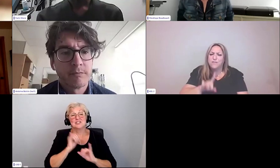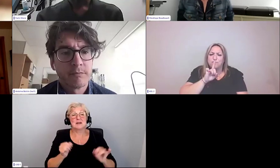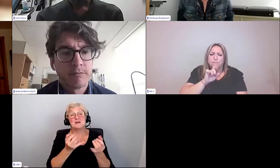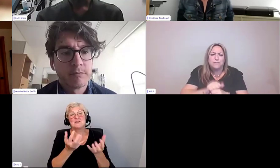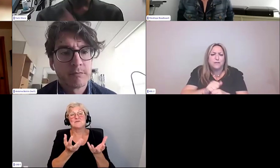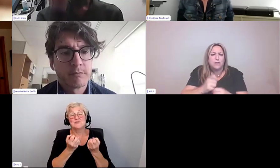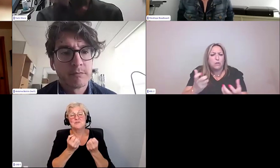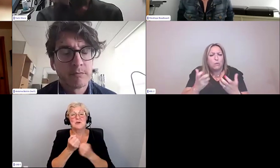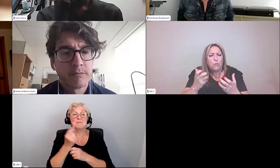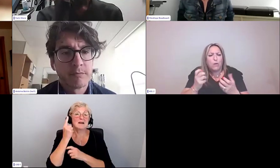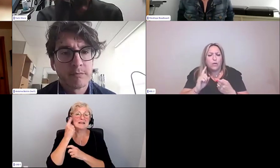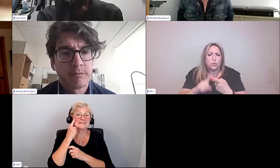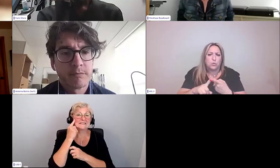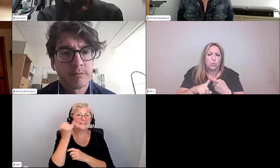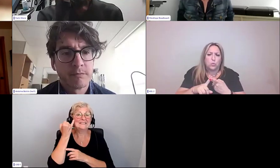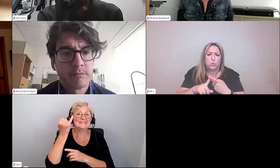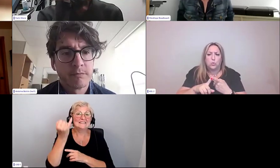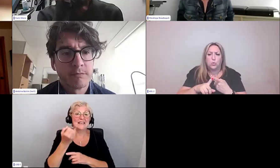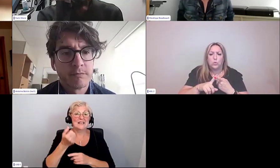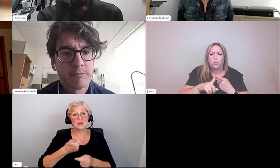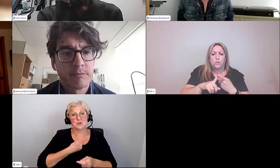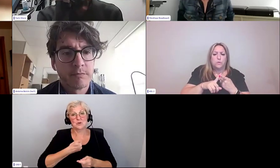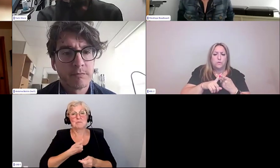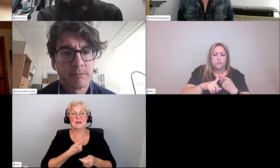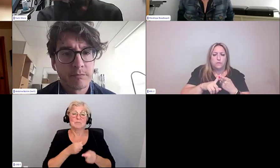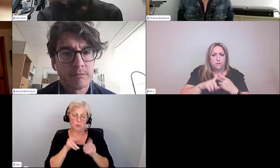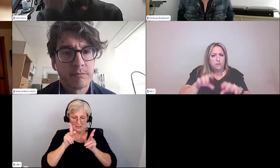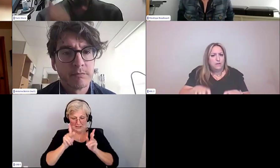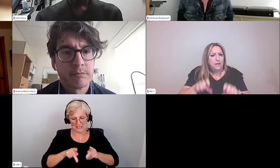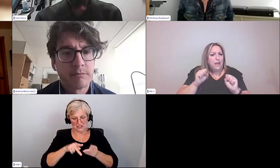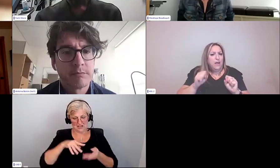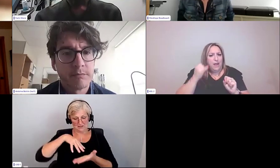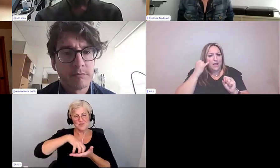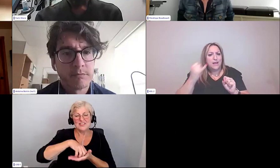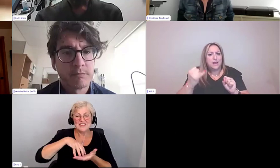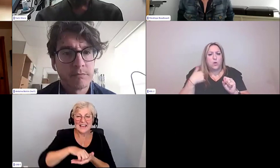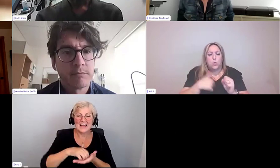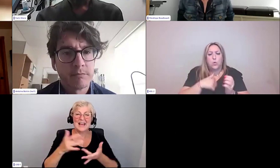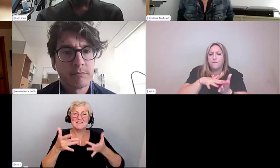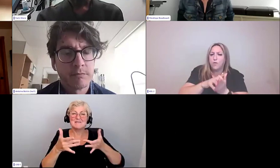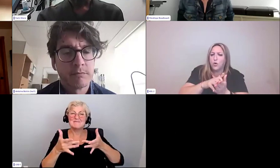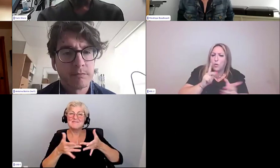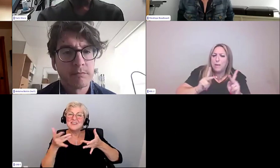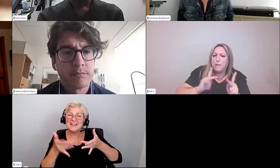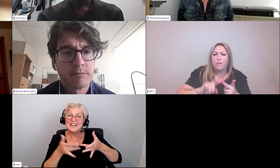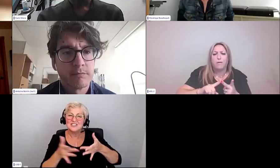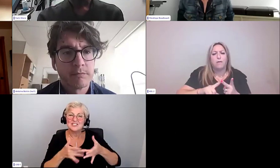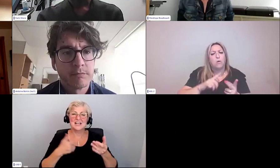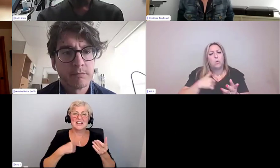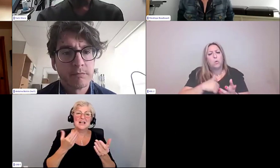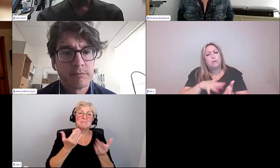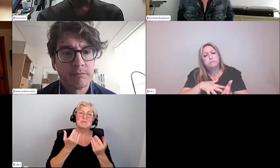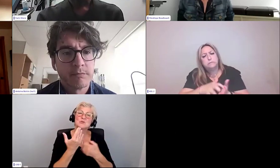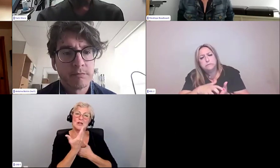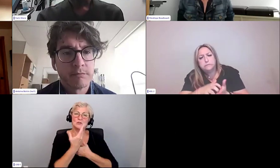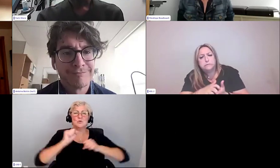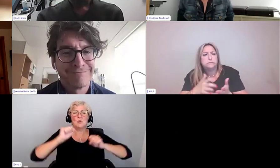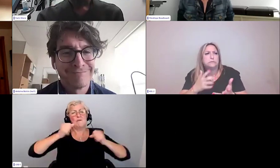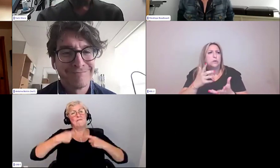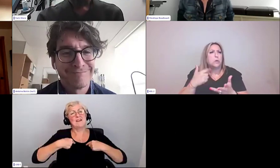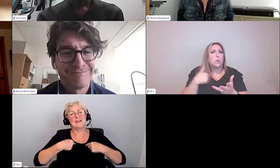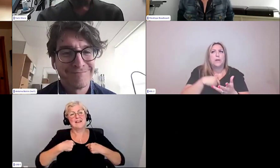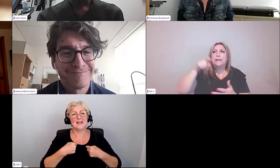wanted to take on this idea that we're vulnerable people, that we're fragile, that we need